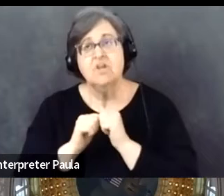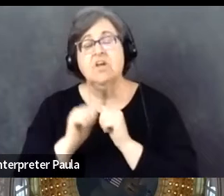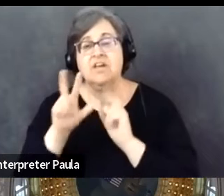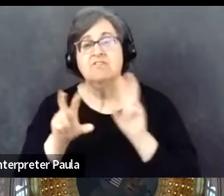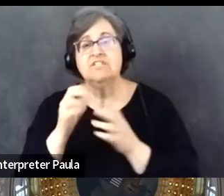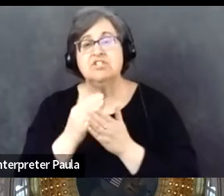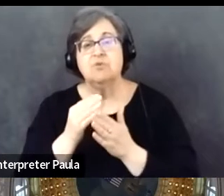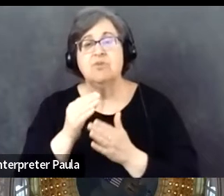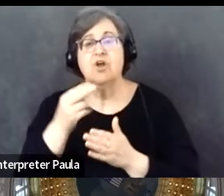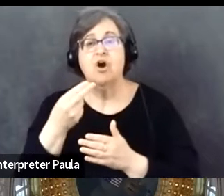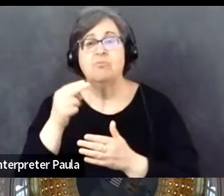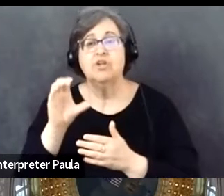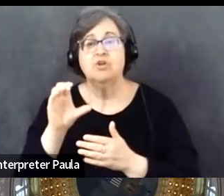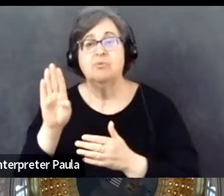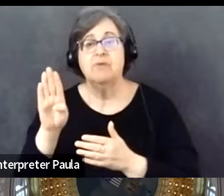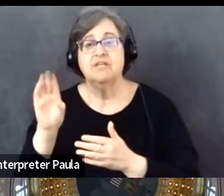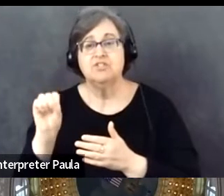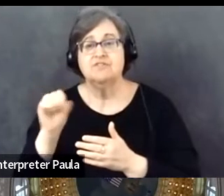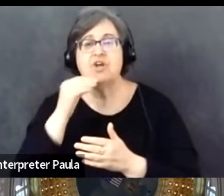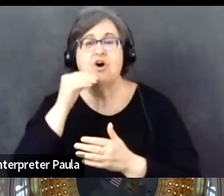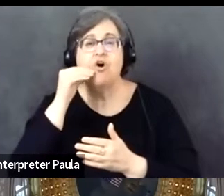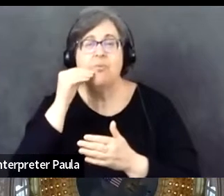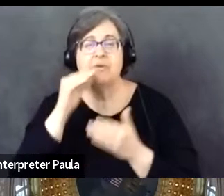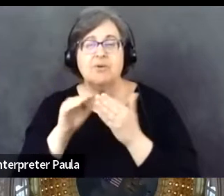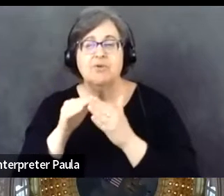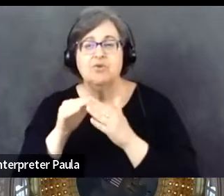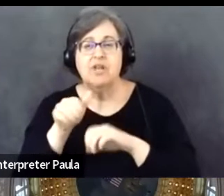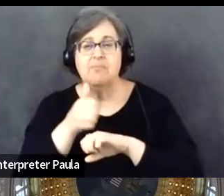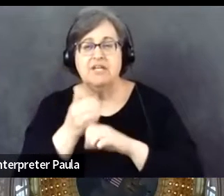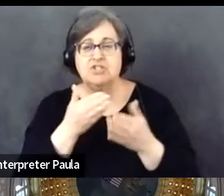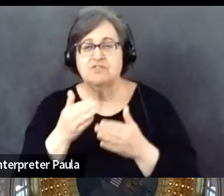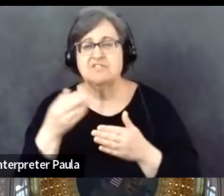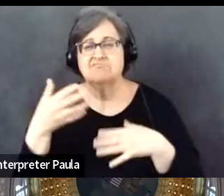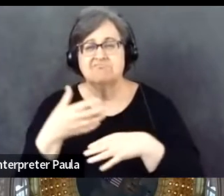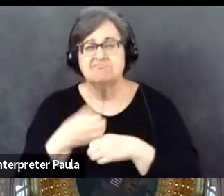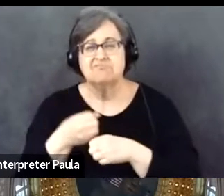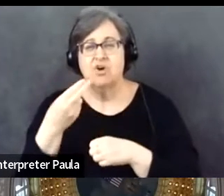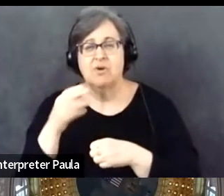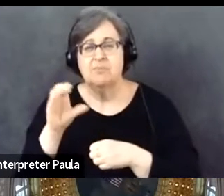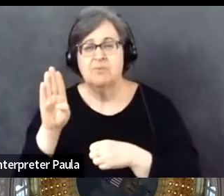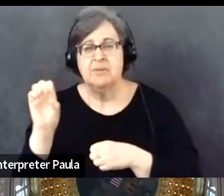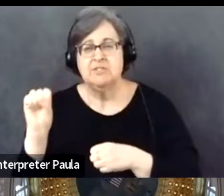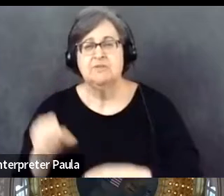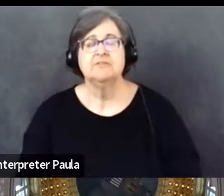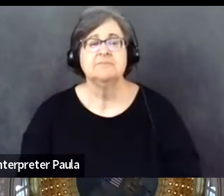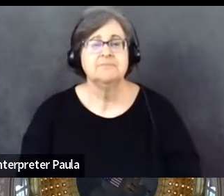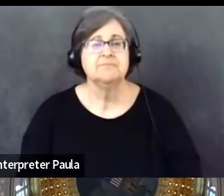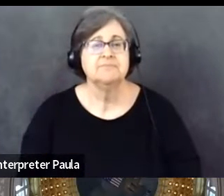and community-based services. And when I get to the next slide, you will see where some of that is.